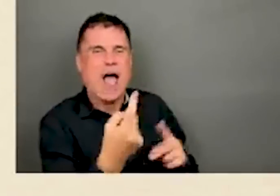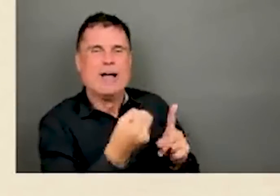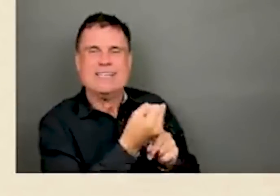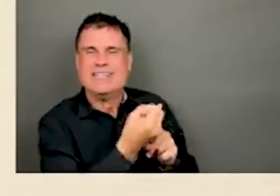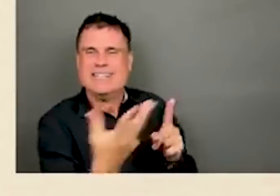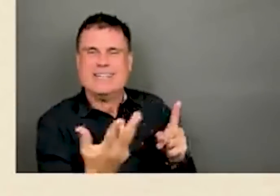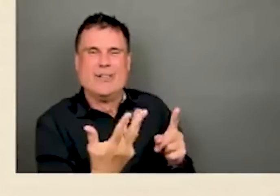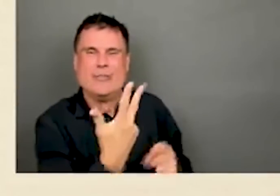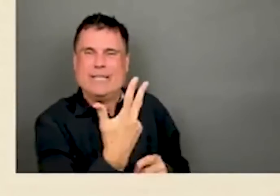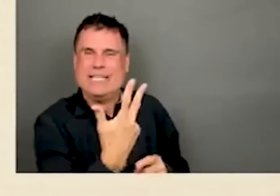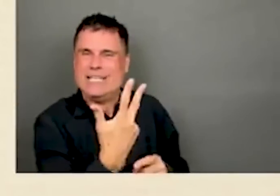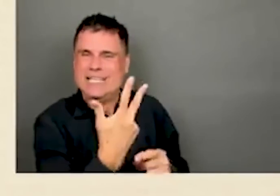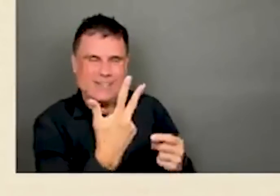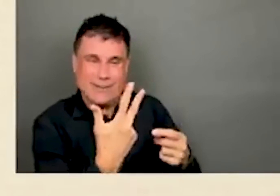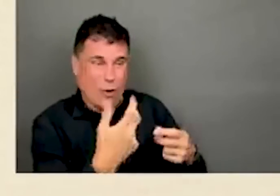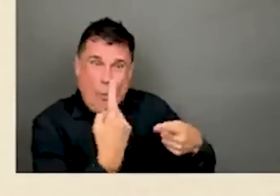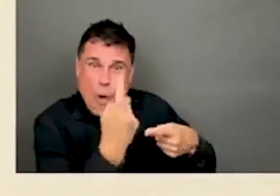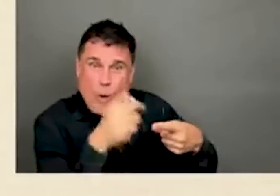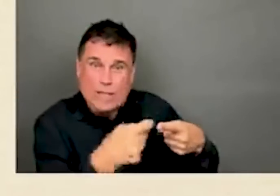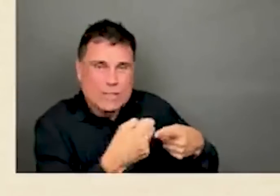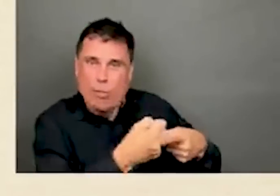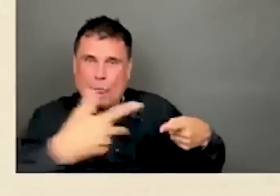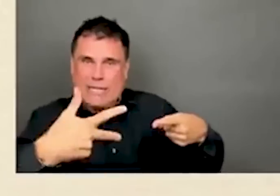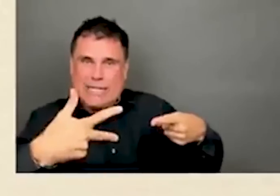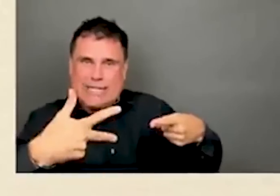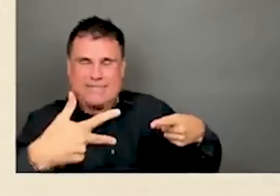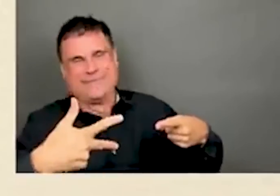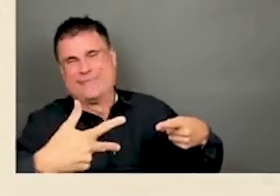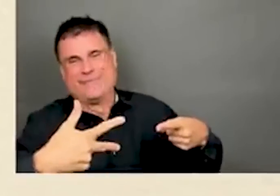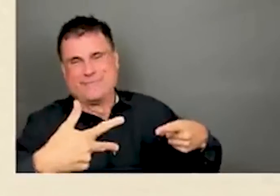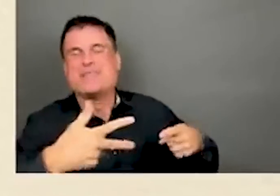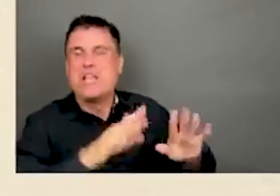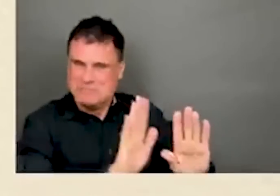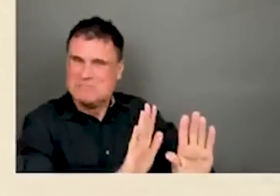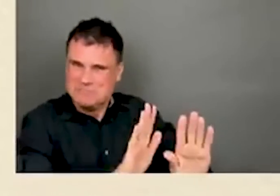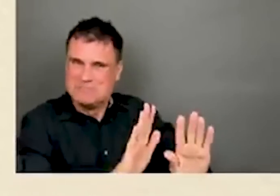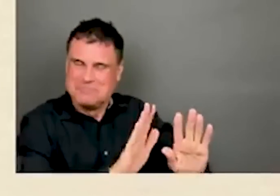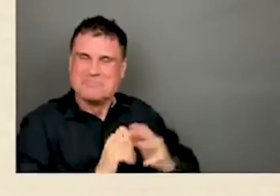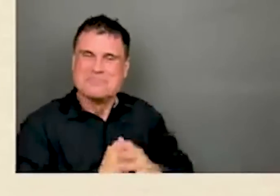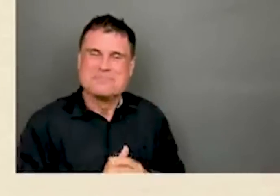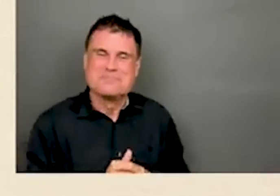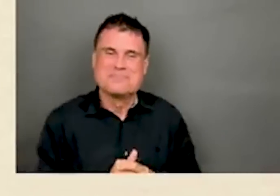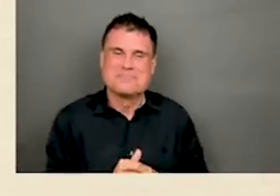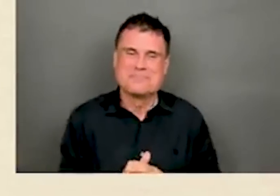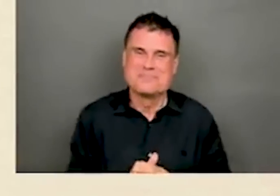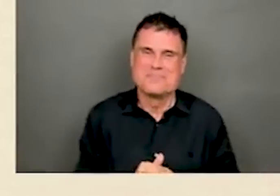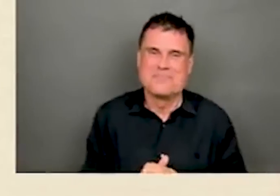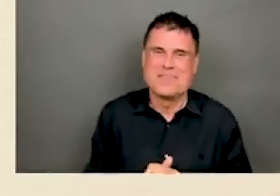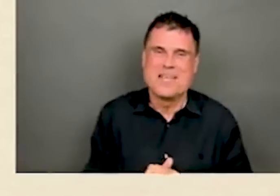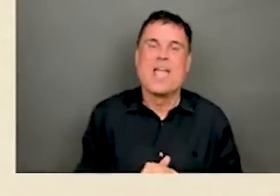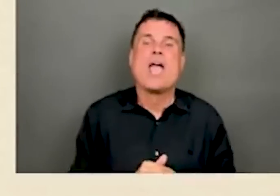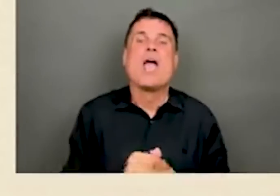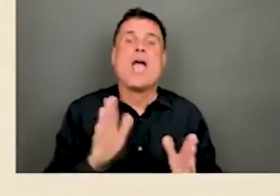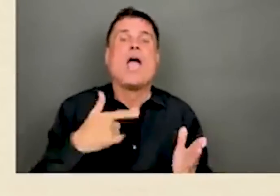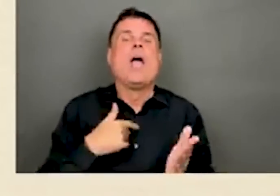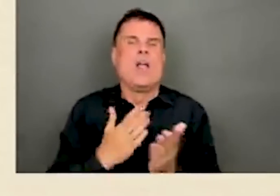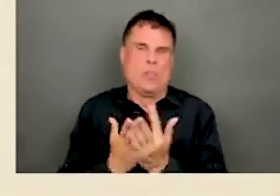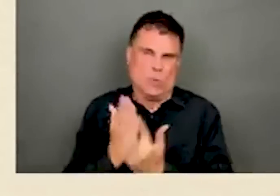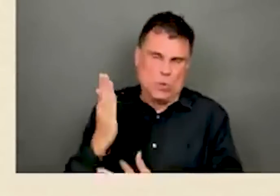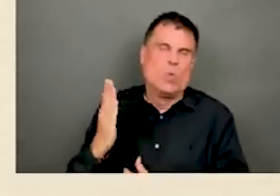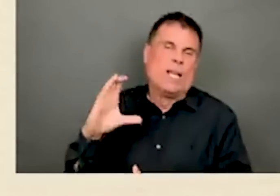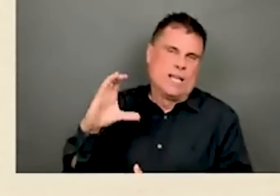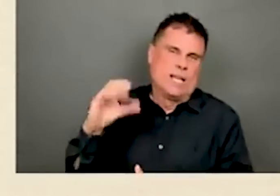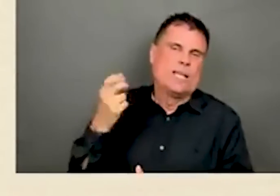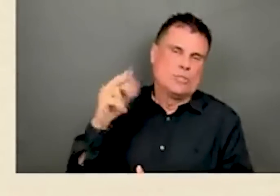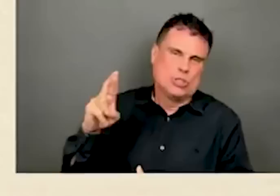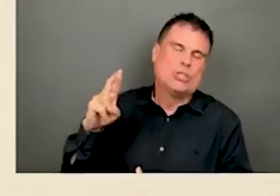that. I obviously the treatment was rigorous, and I was in my enthusiasm to get